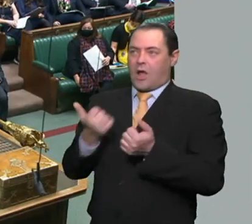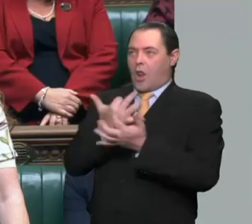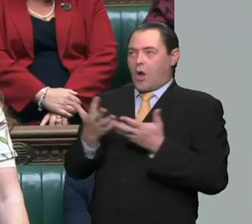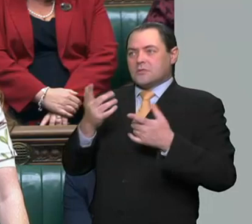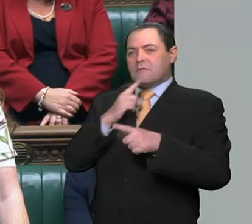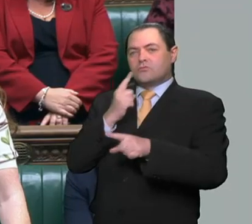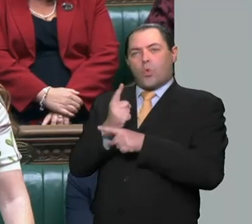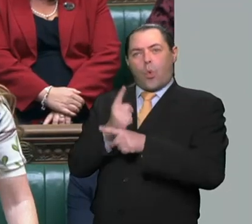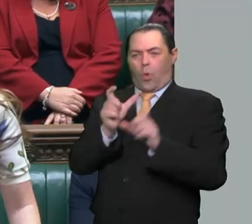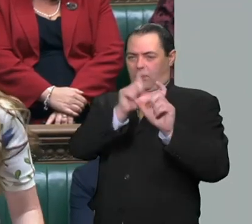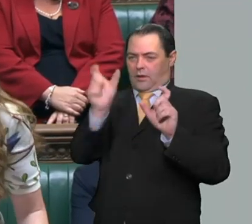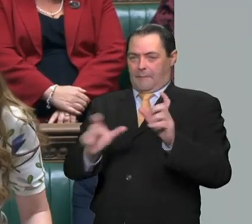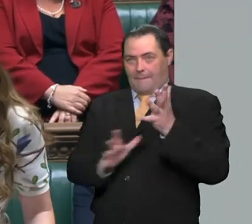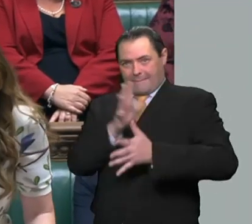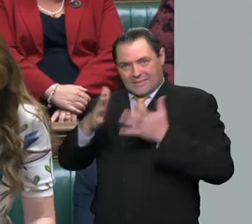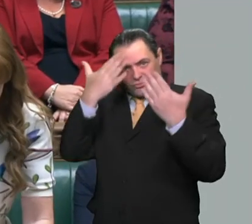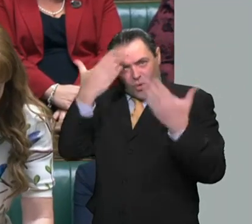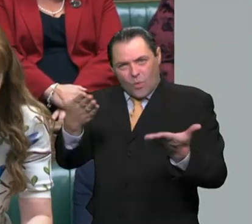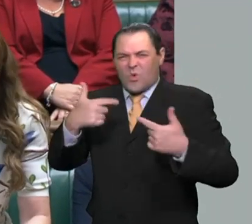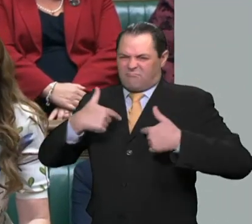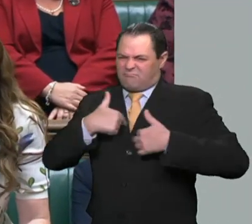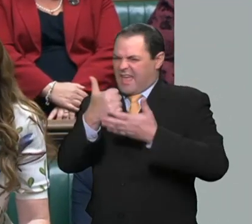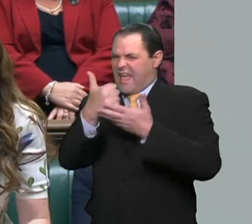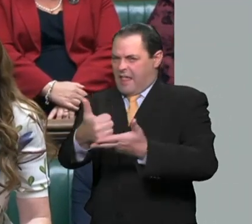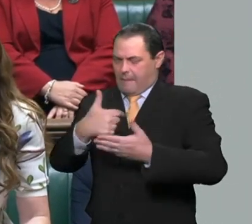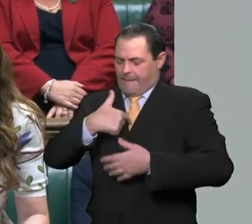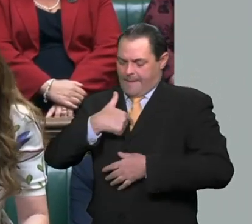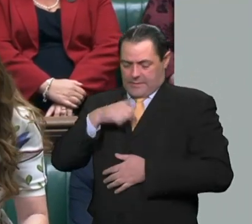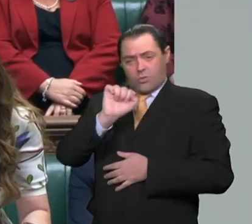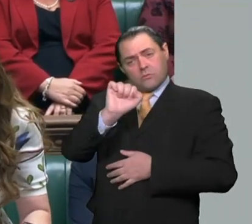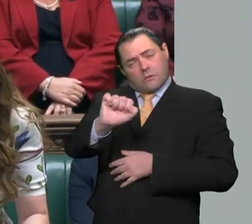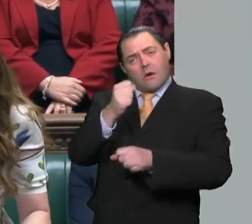don't know, so let me help him. His government